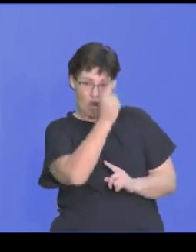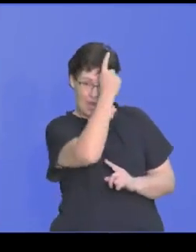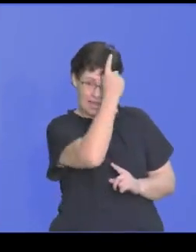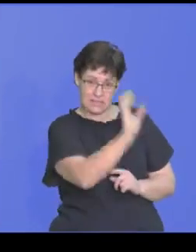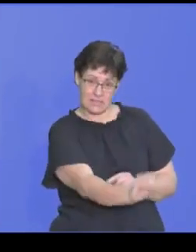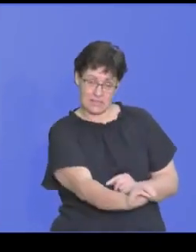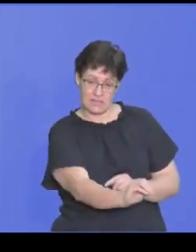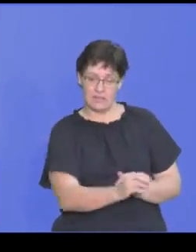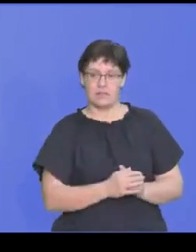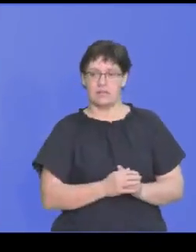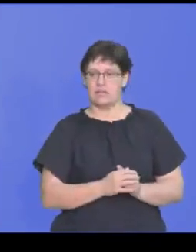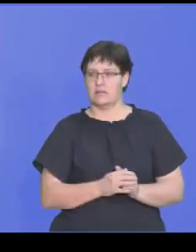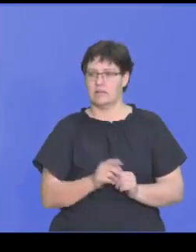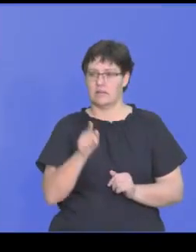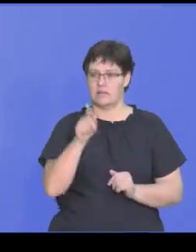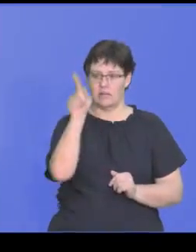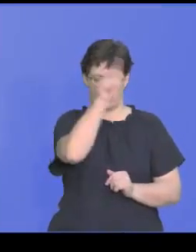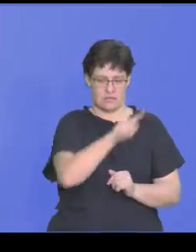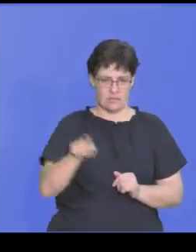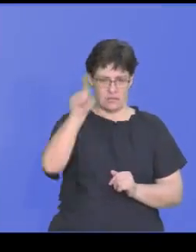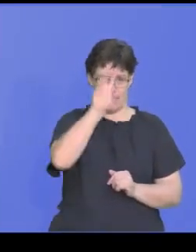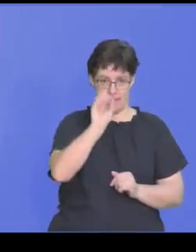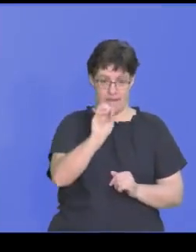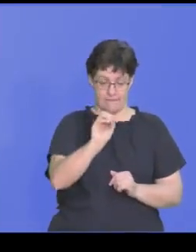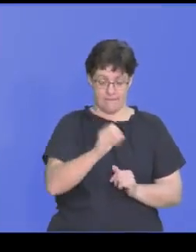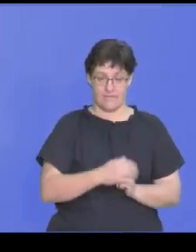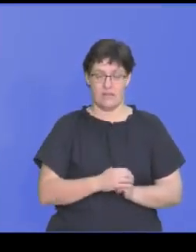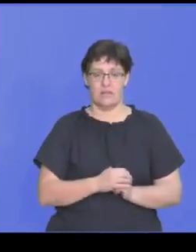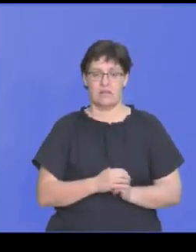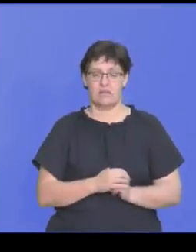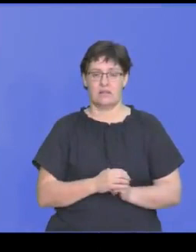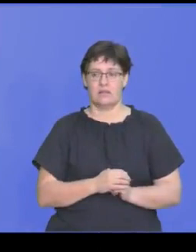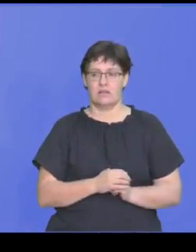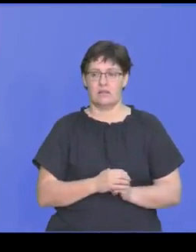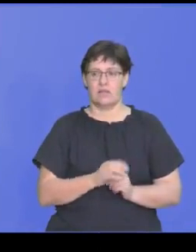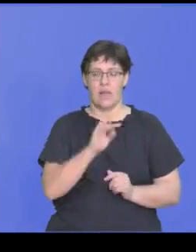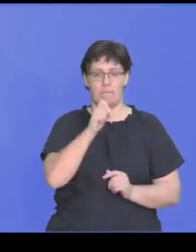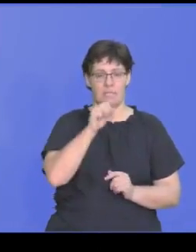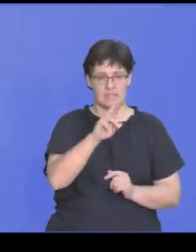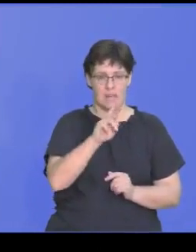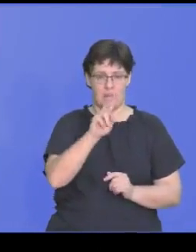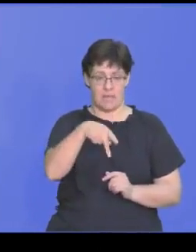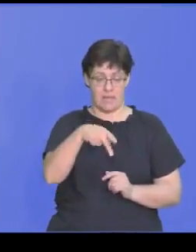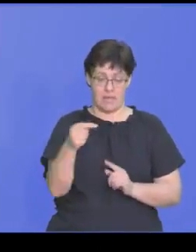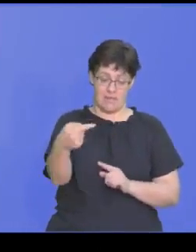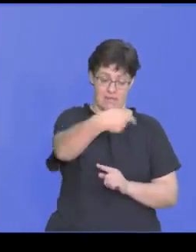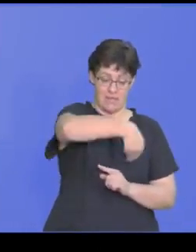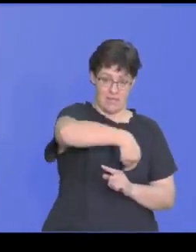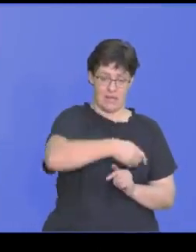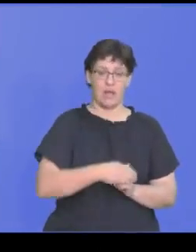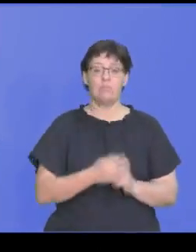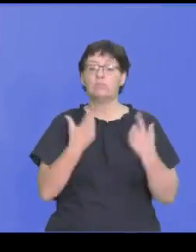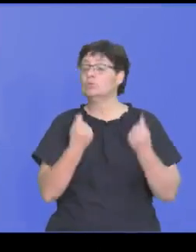for clicks. I'm going to find my map. There's clicks. And there's Mr. P.